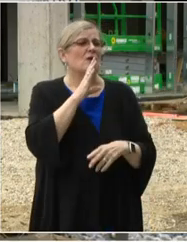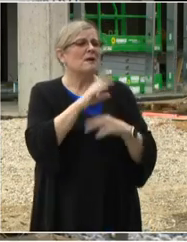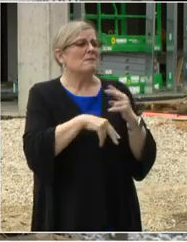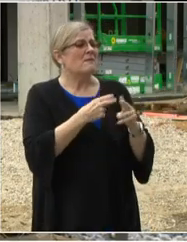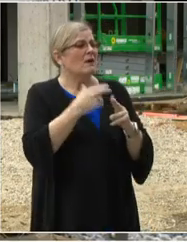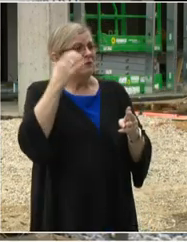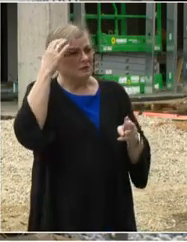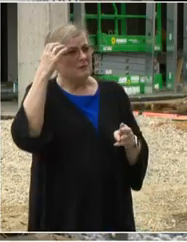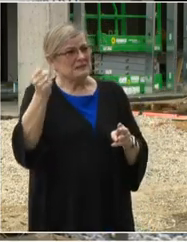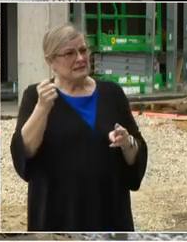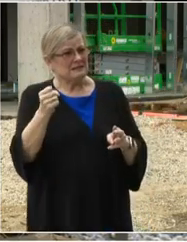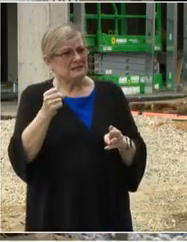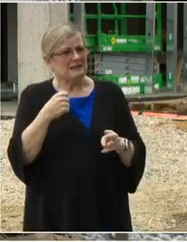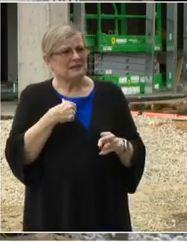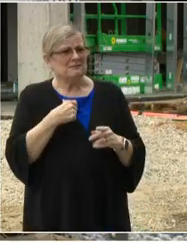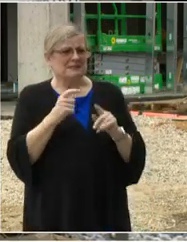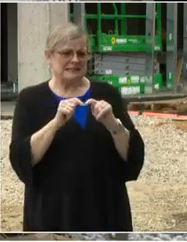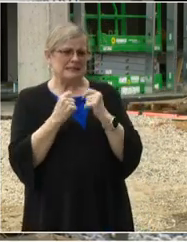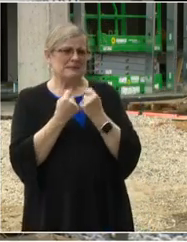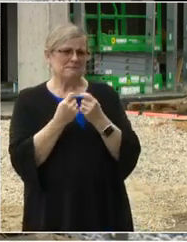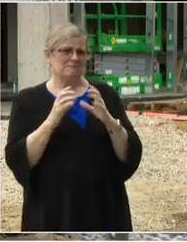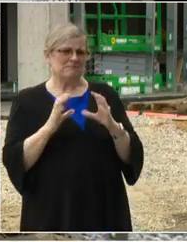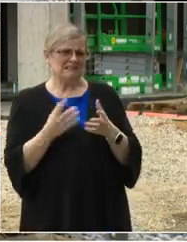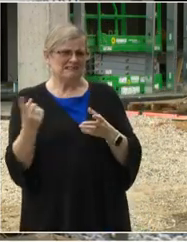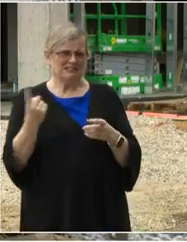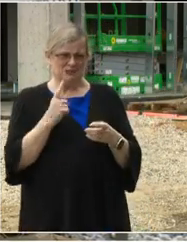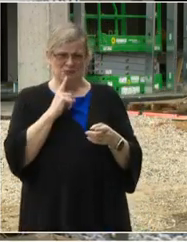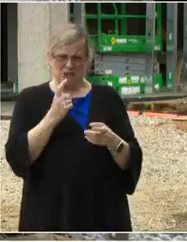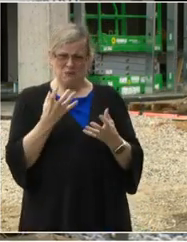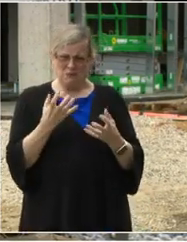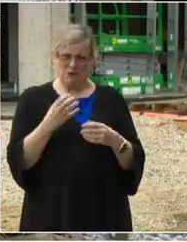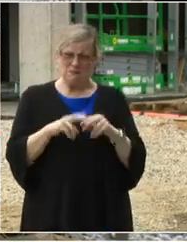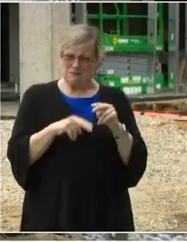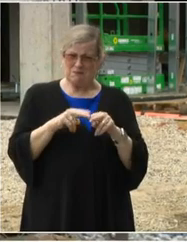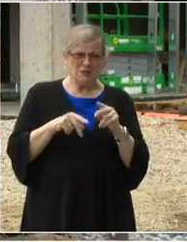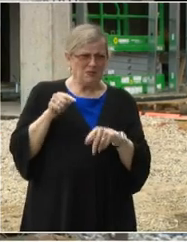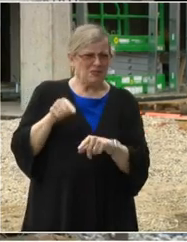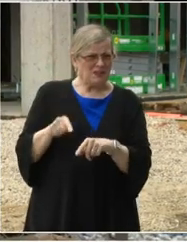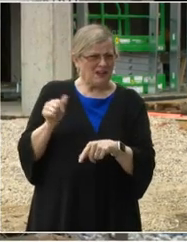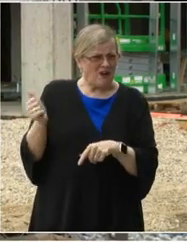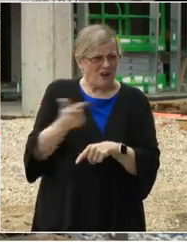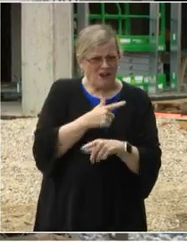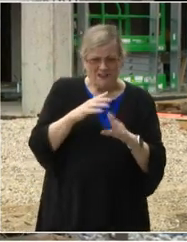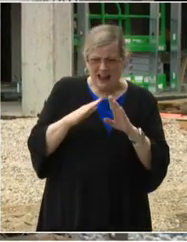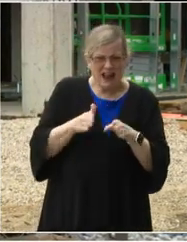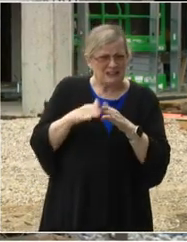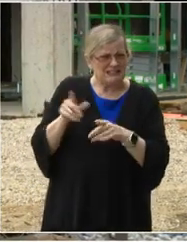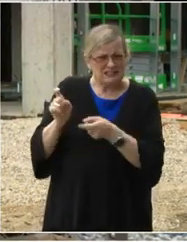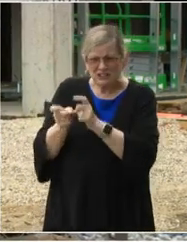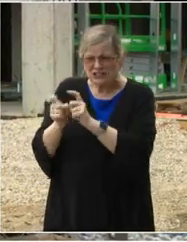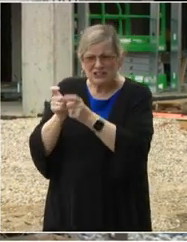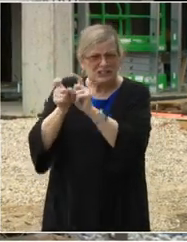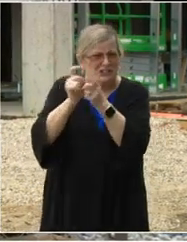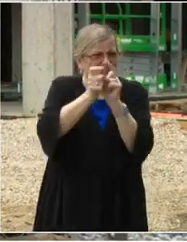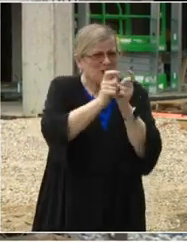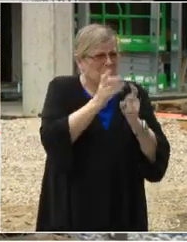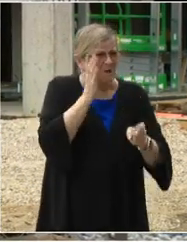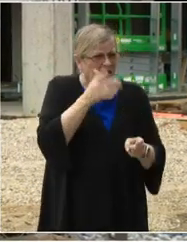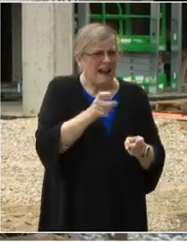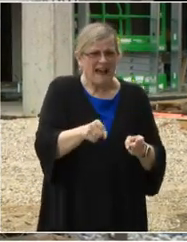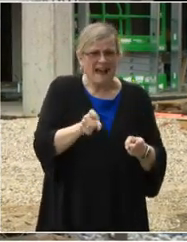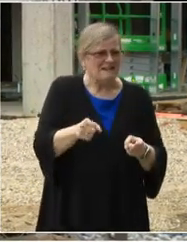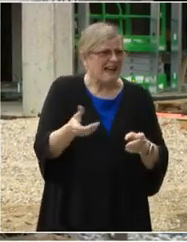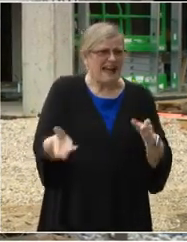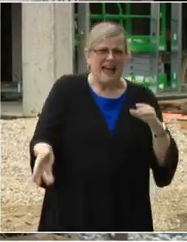constituents came to me and said, you know, if you want to really build all this housing that you're saying you're doing here, and you're changing this and you're changing that, well, you're going to have to triple the amount of money in the comp